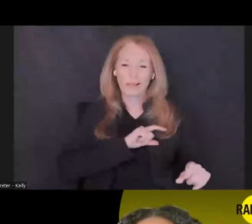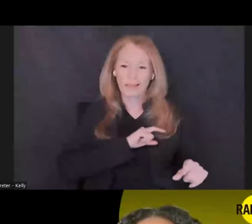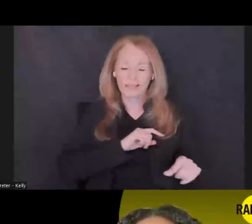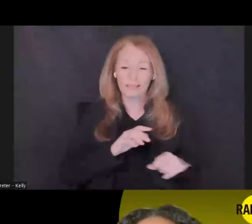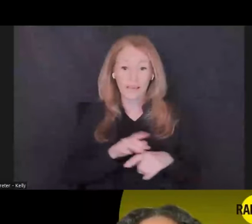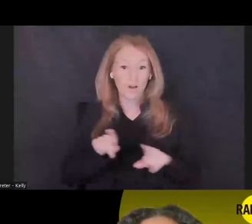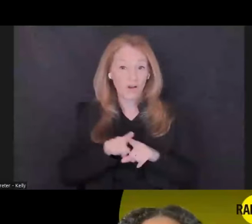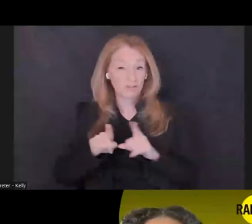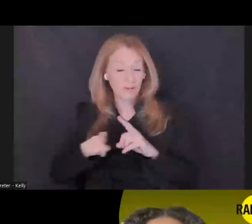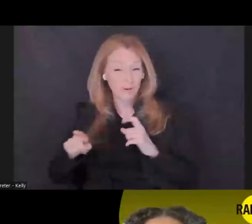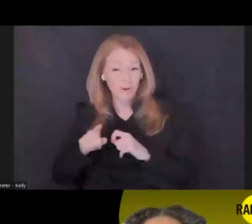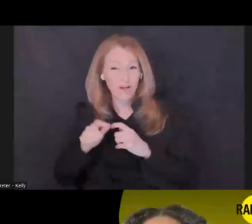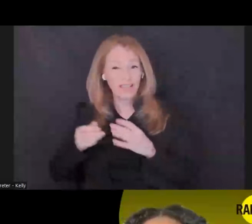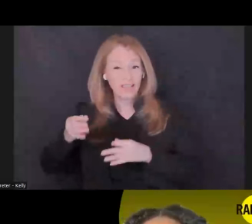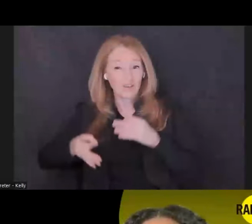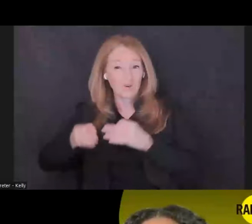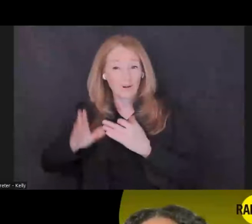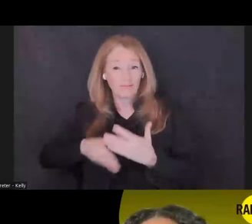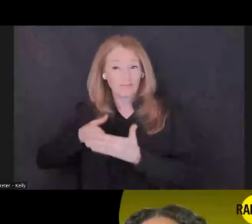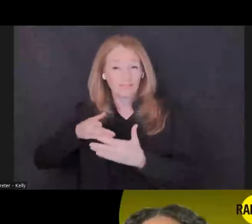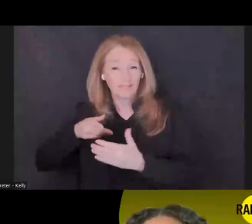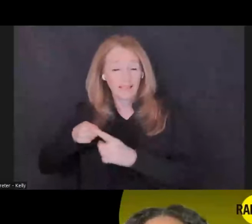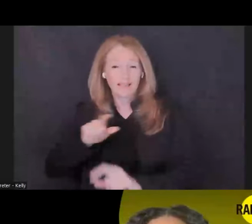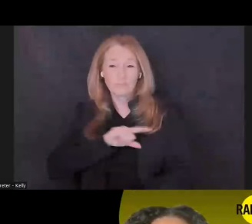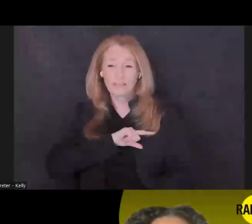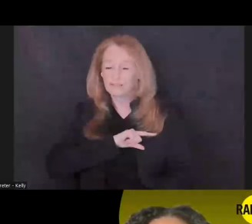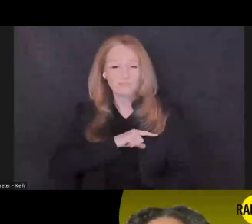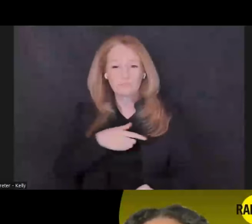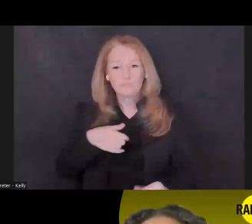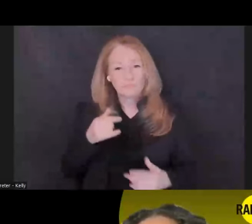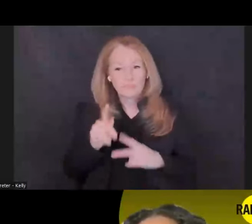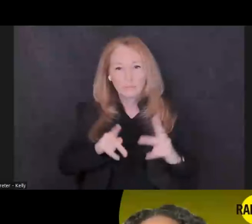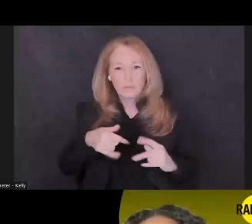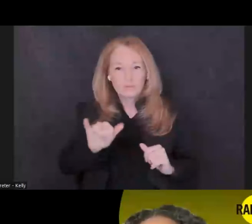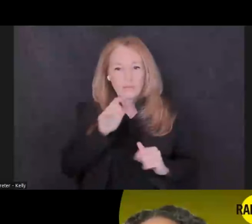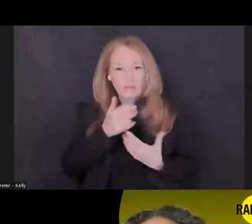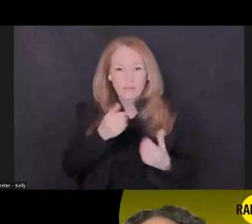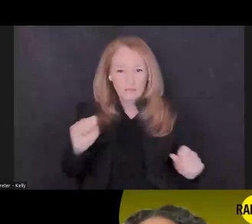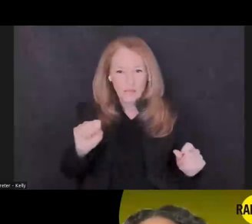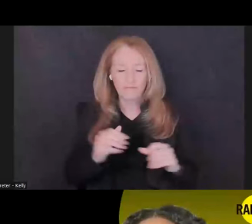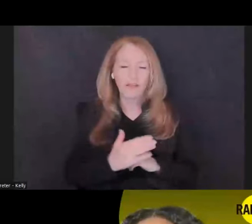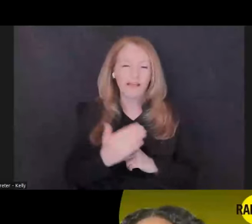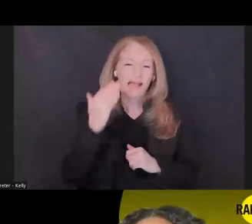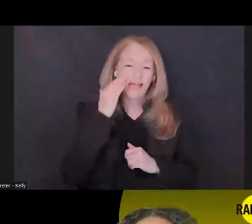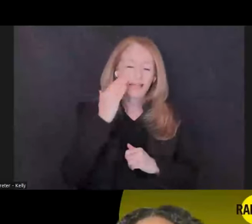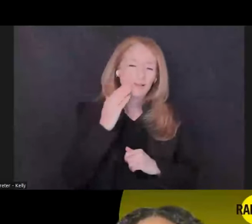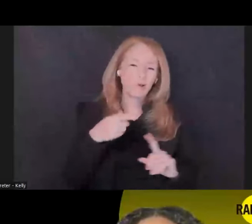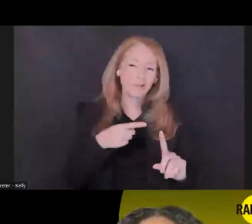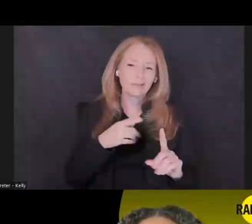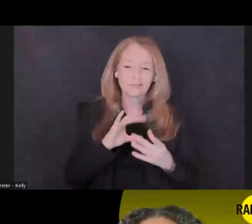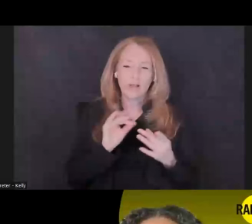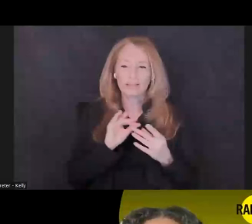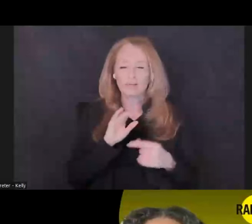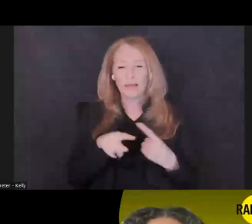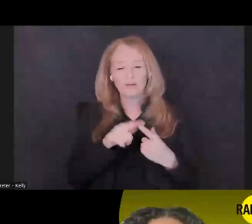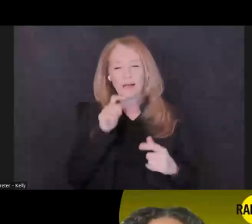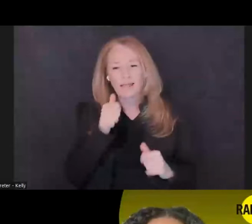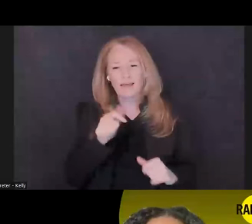misconduct, and they still don't keep people safe. I know that this space often talks about not having police as part of mental health